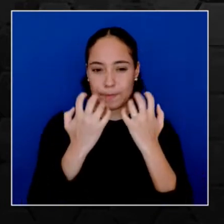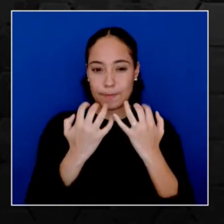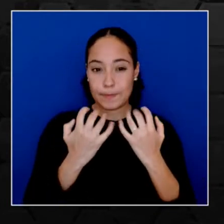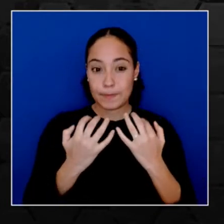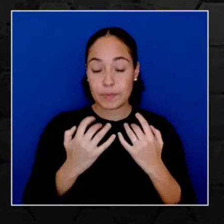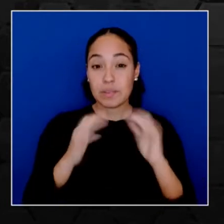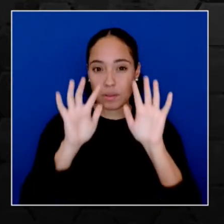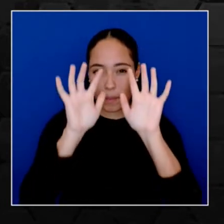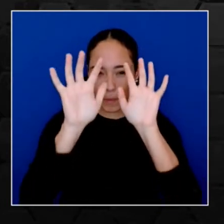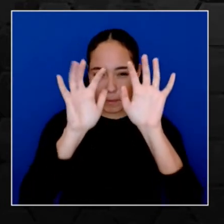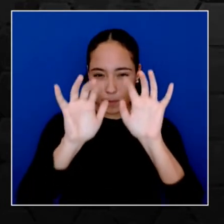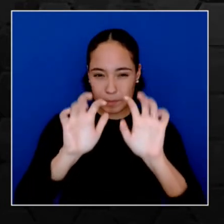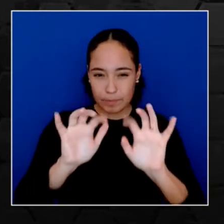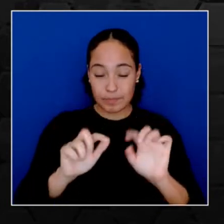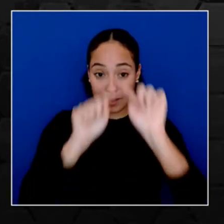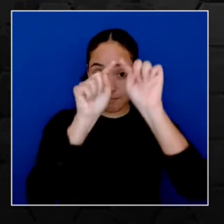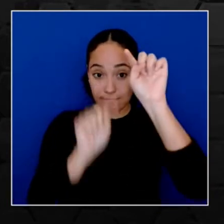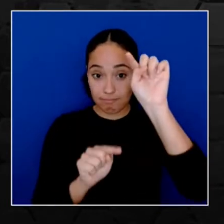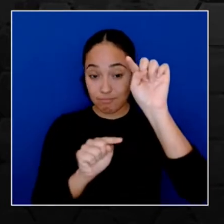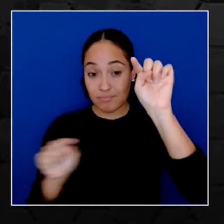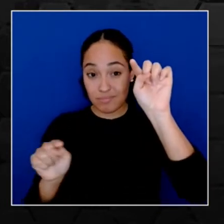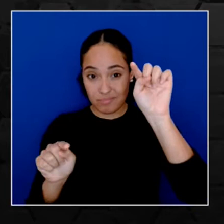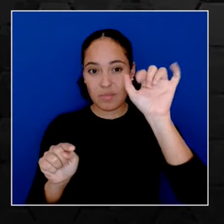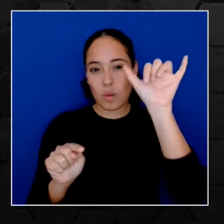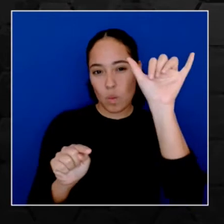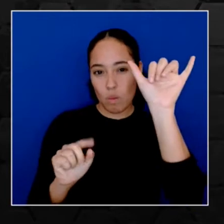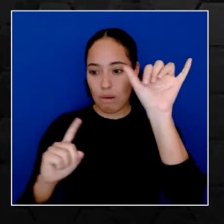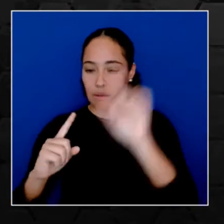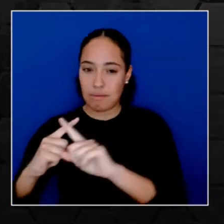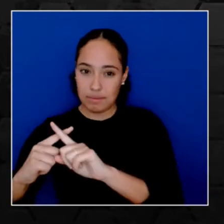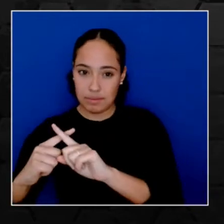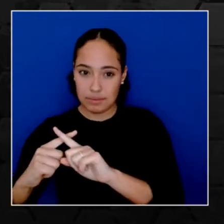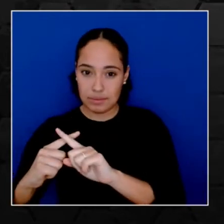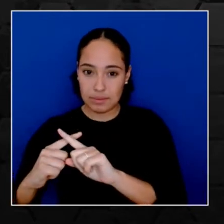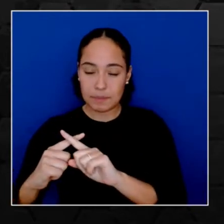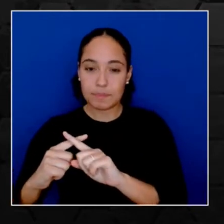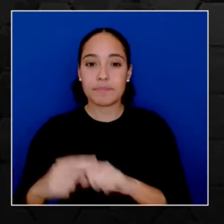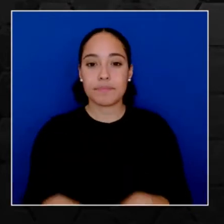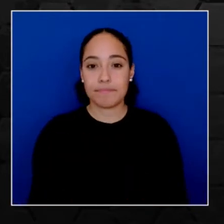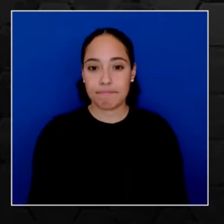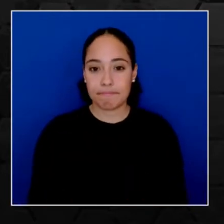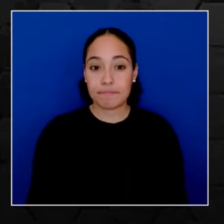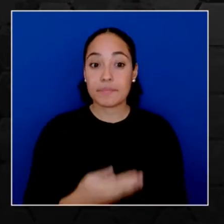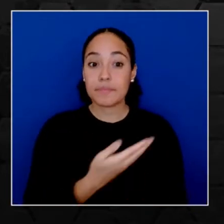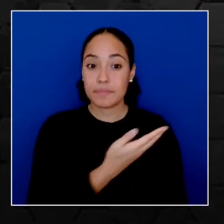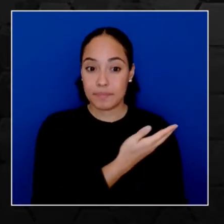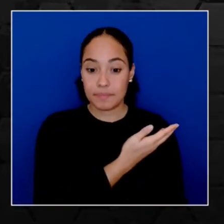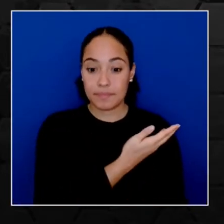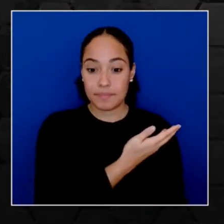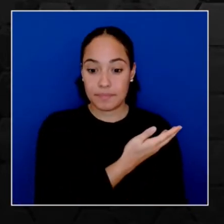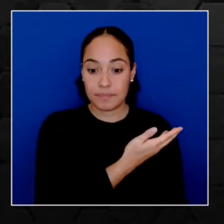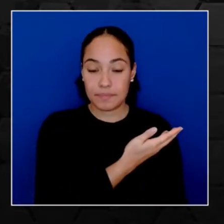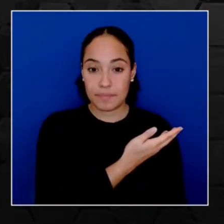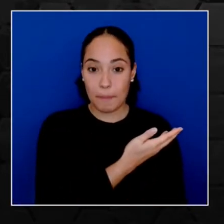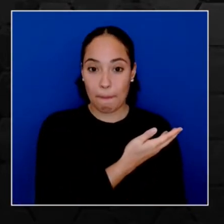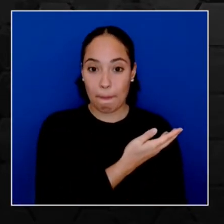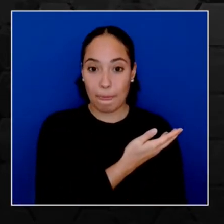distance between each coordinate is measured to extreme precision. This is an image which shows a